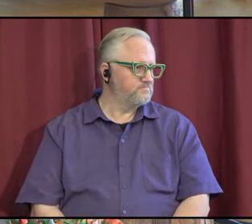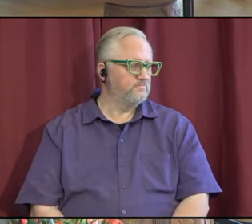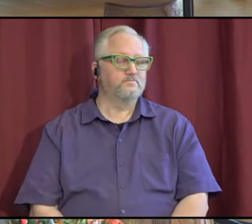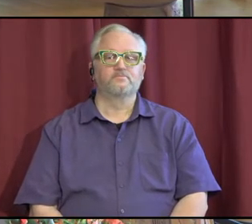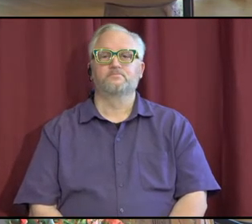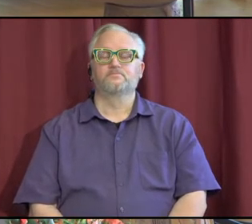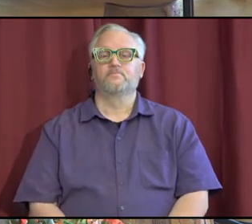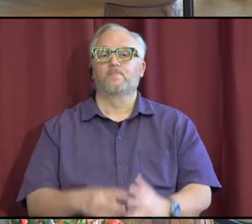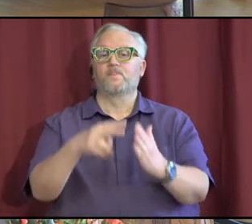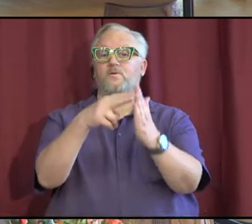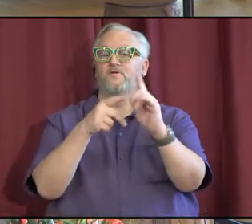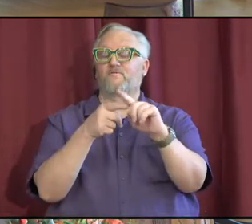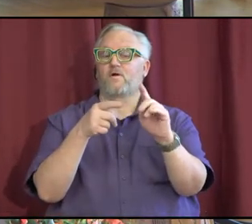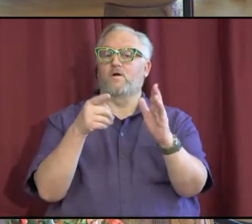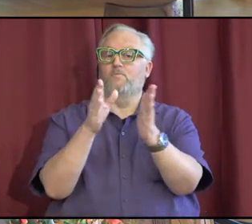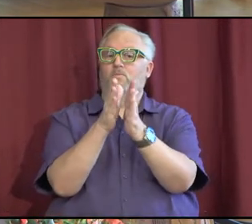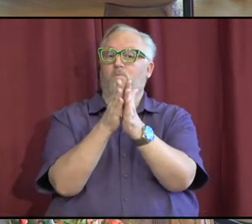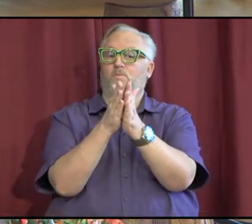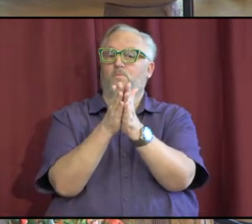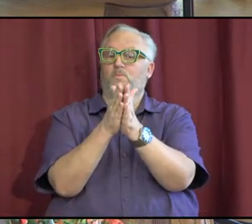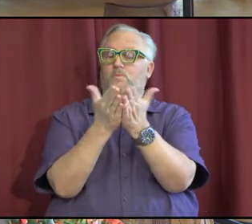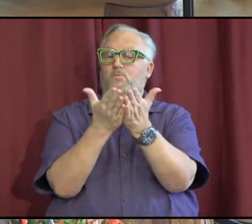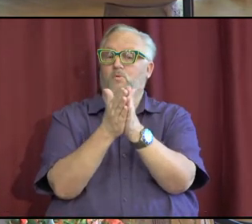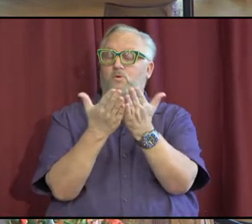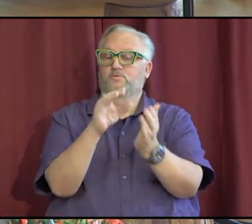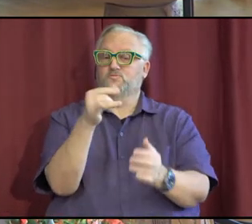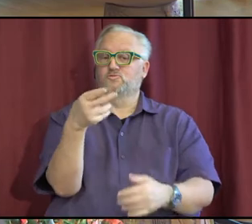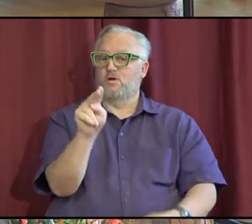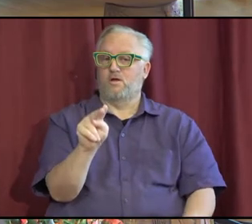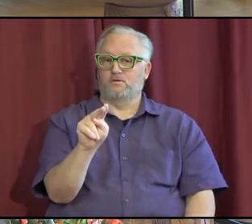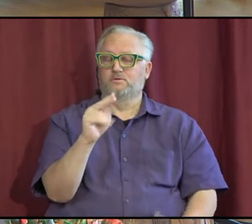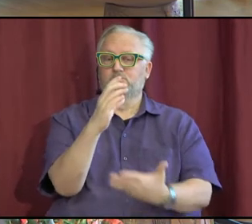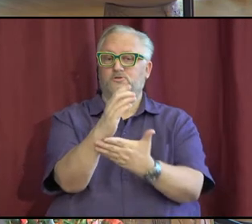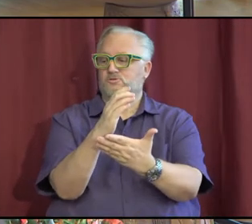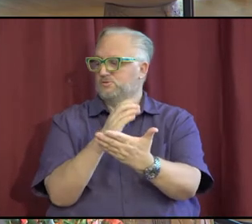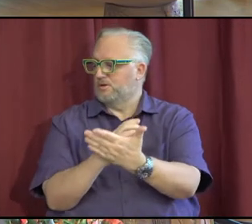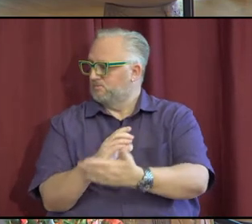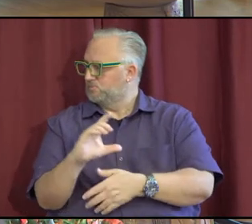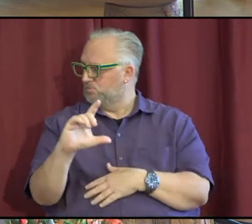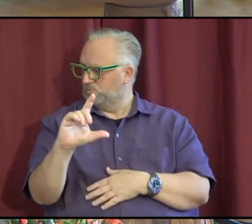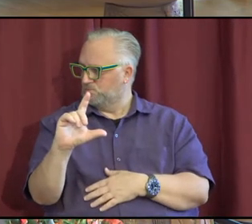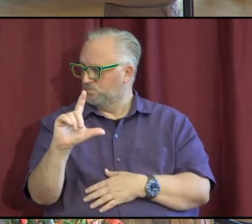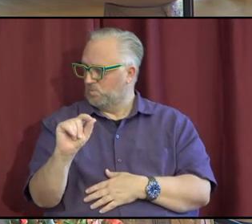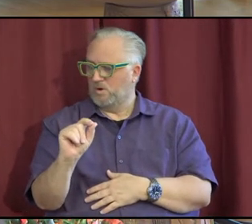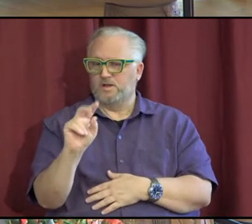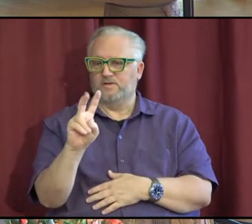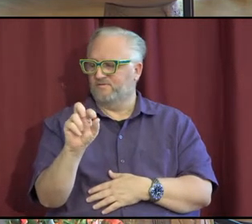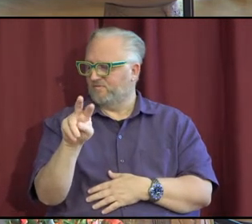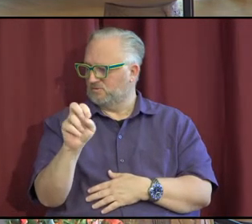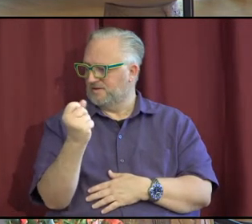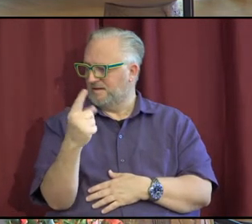A reading from the book of John, chapter 20, verses 11 through 18.